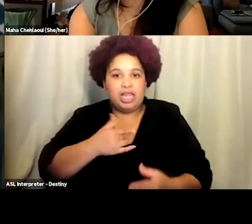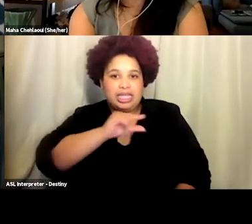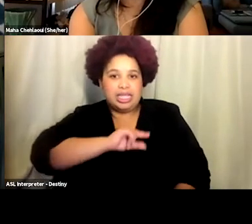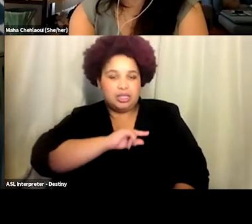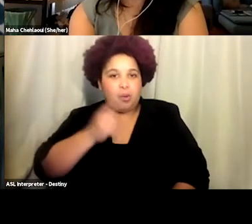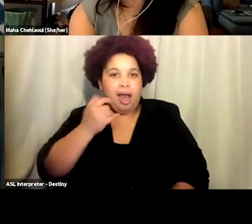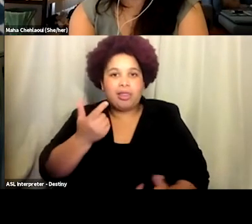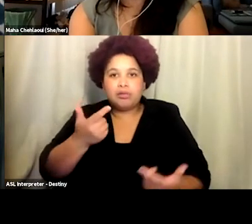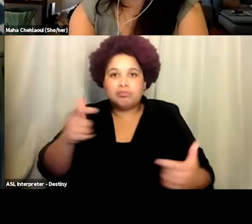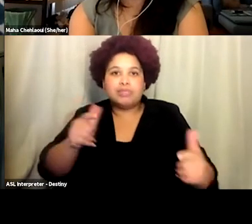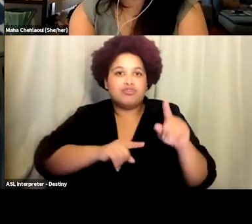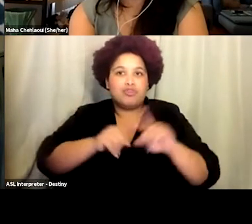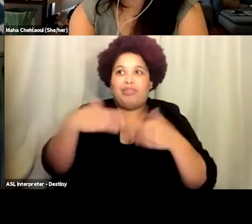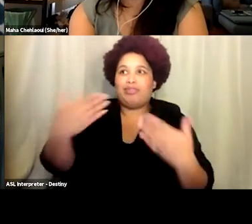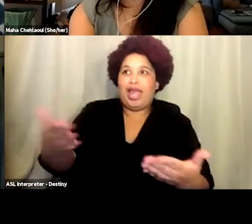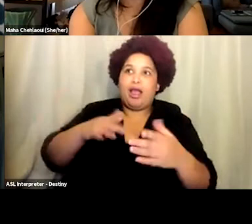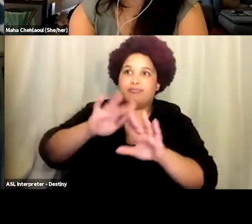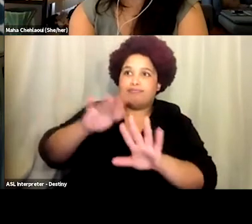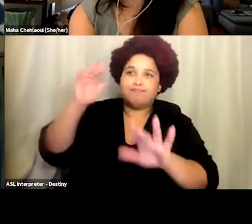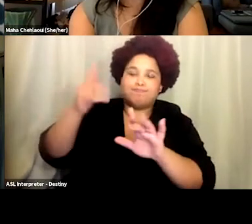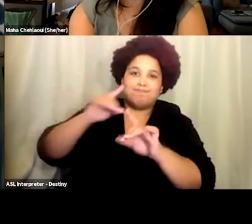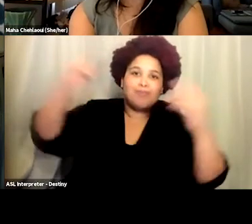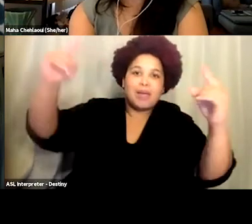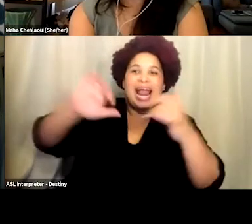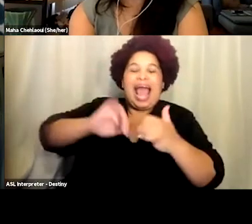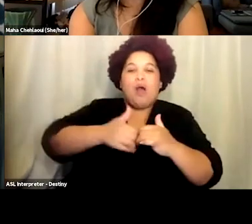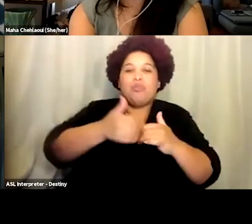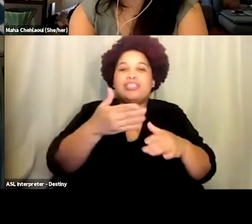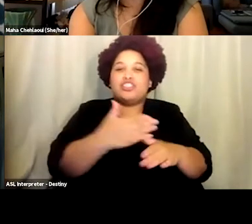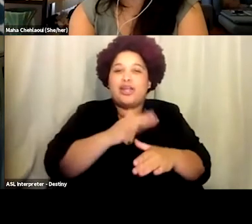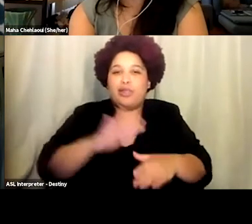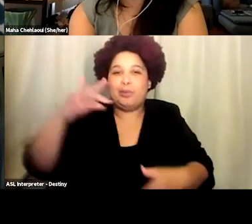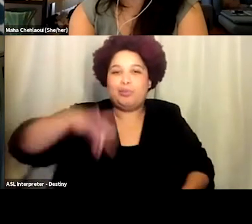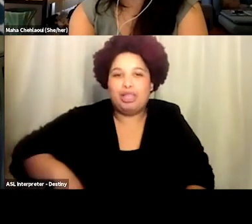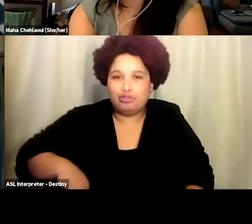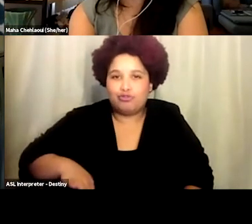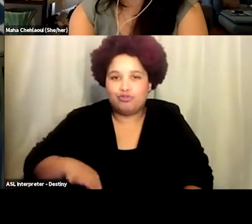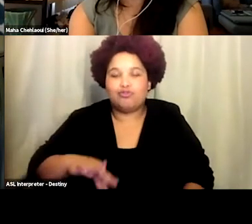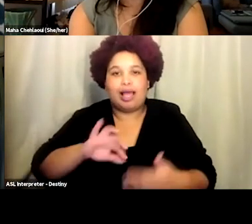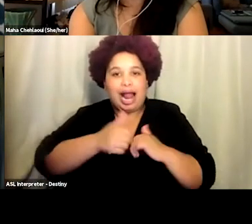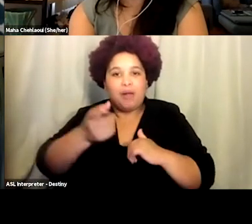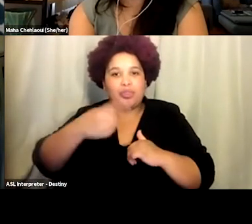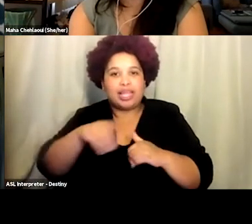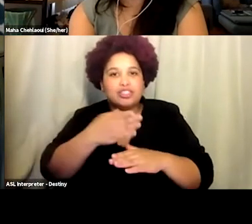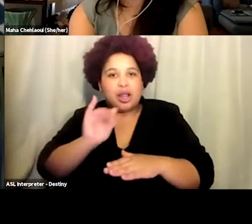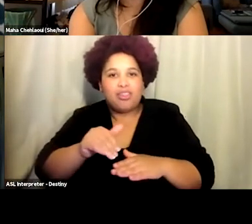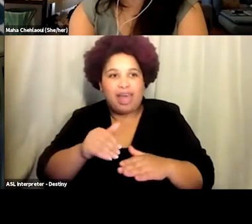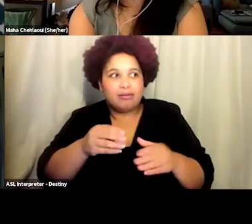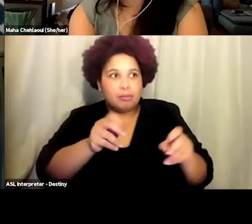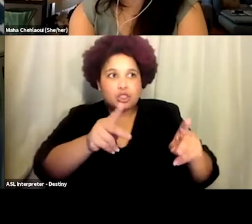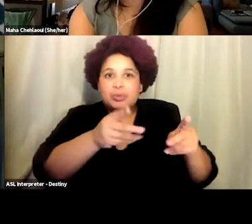big stars exist and they have the platform. It's about how they are sharing the privilege and how they are sharing their